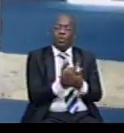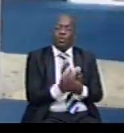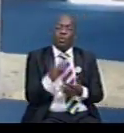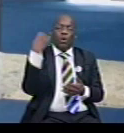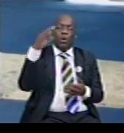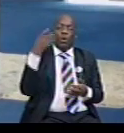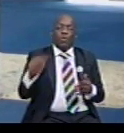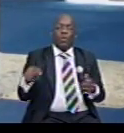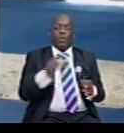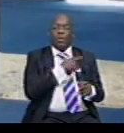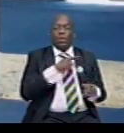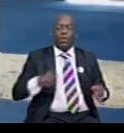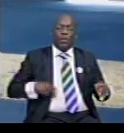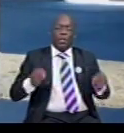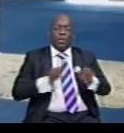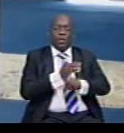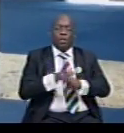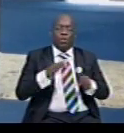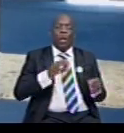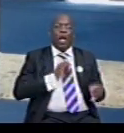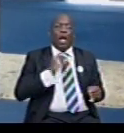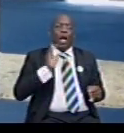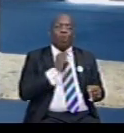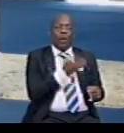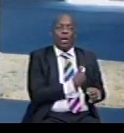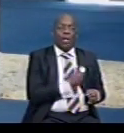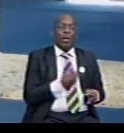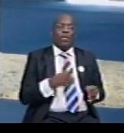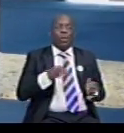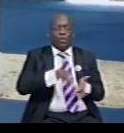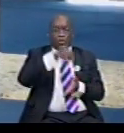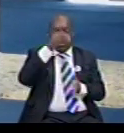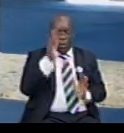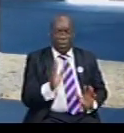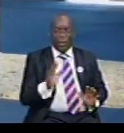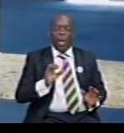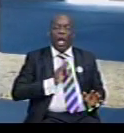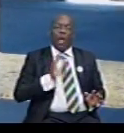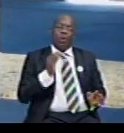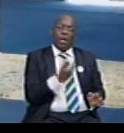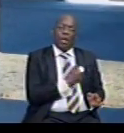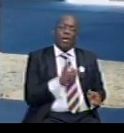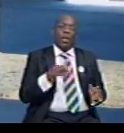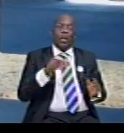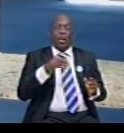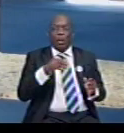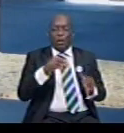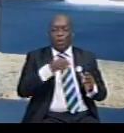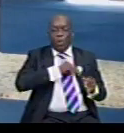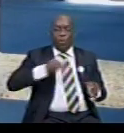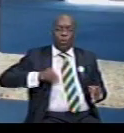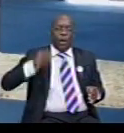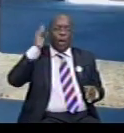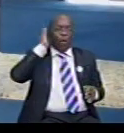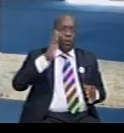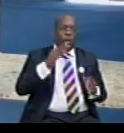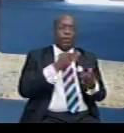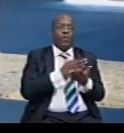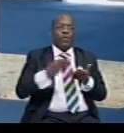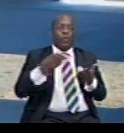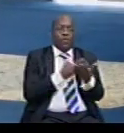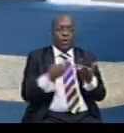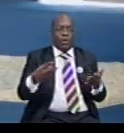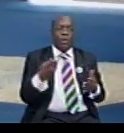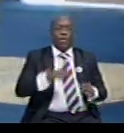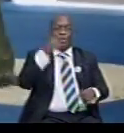kingdom, our students, our members will fail the final exam. They will not get to heaven, whatever